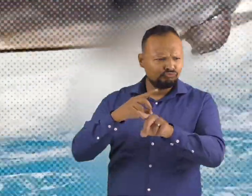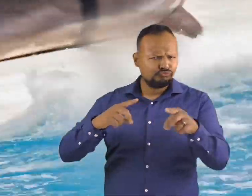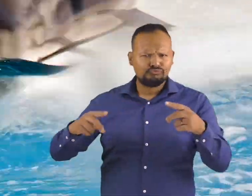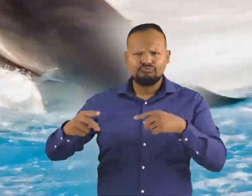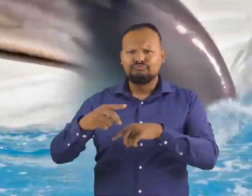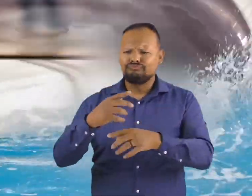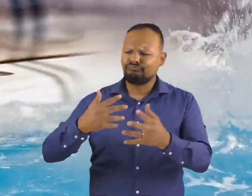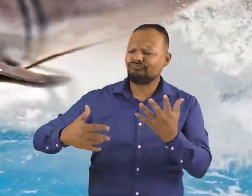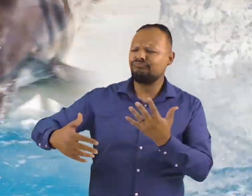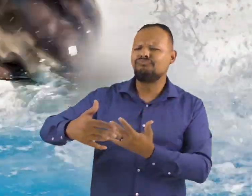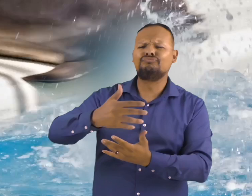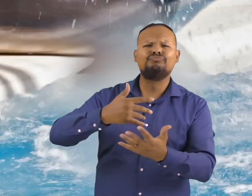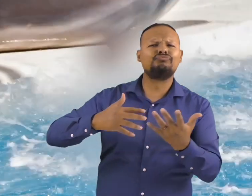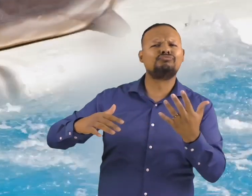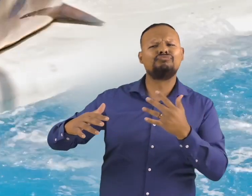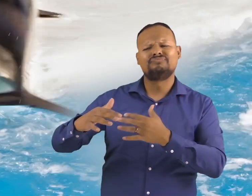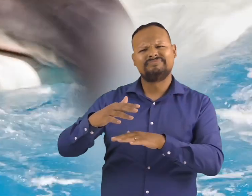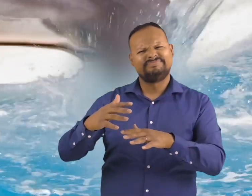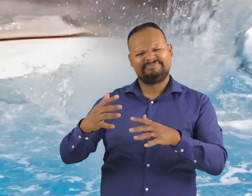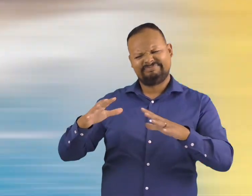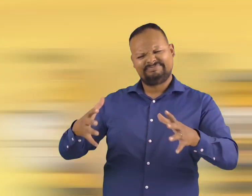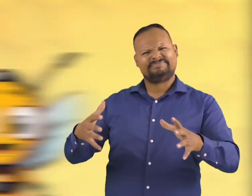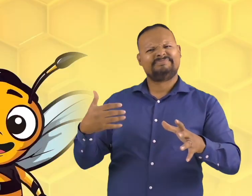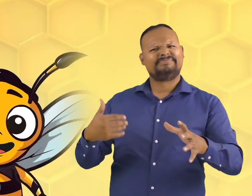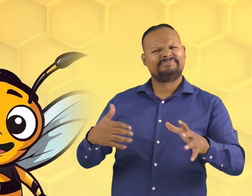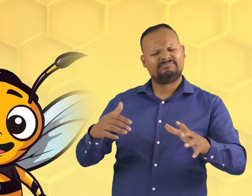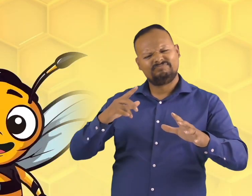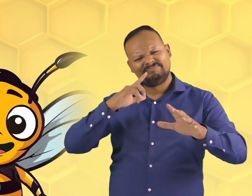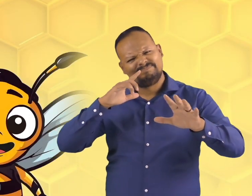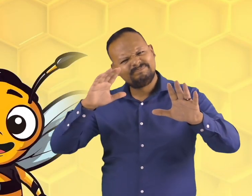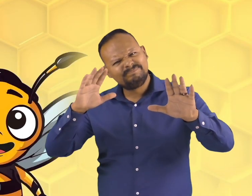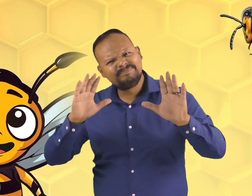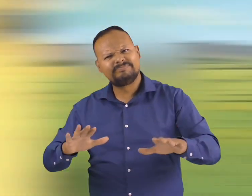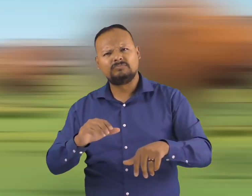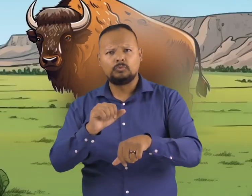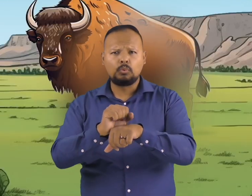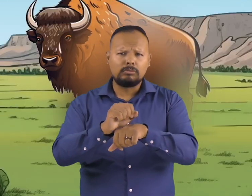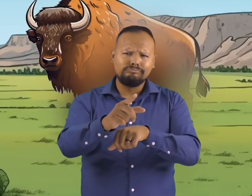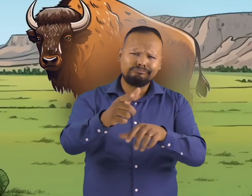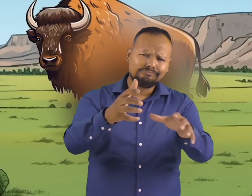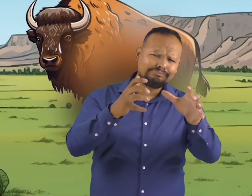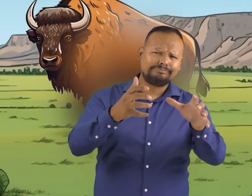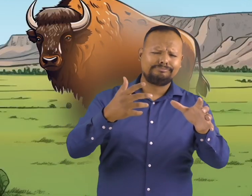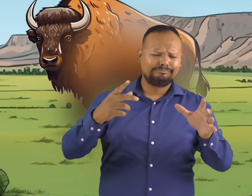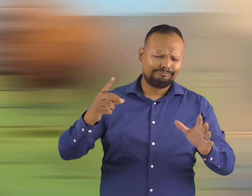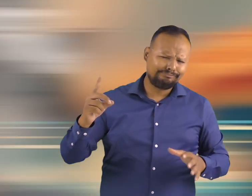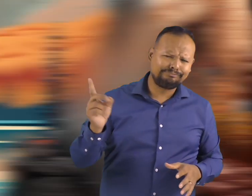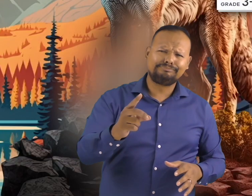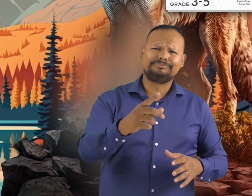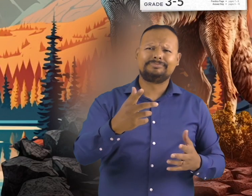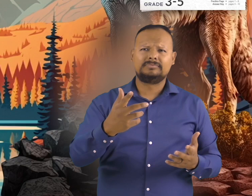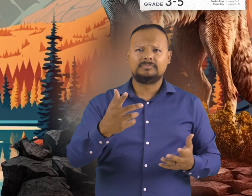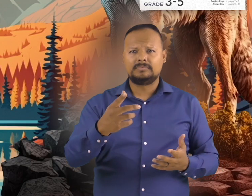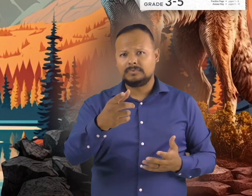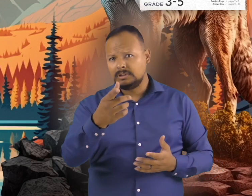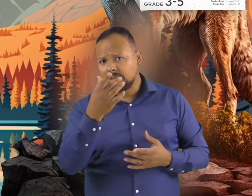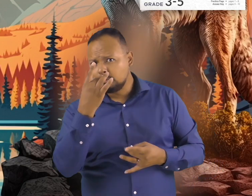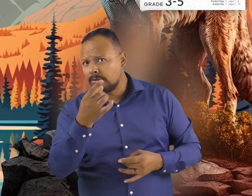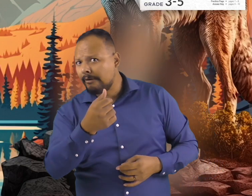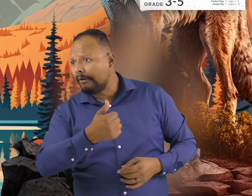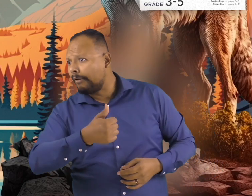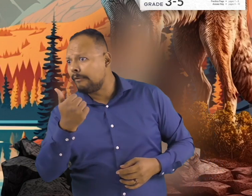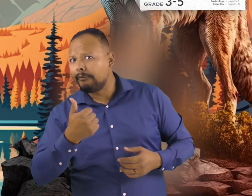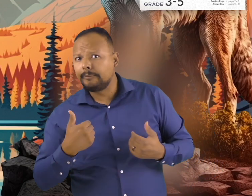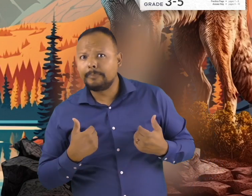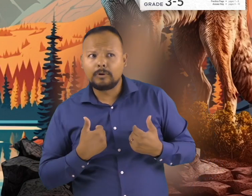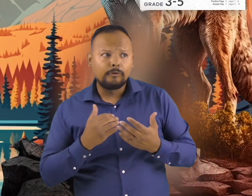D. Great work, dolphin dynamos! D. If you're interested in cool facts about other animals, make sure to check